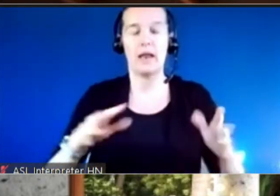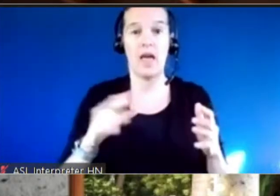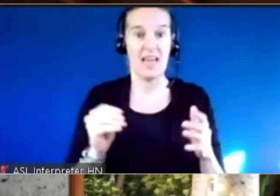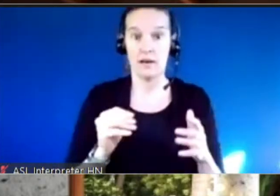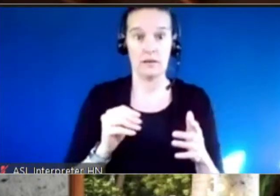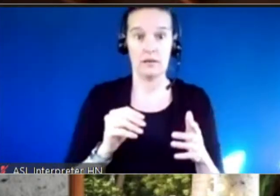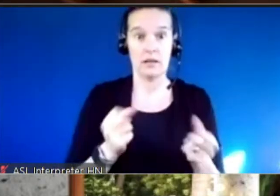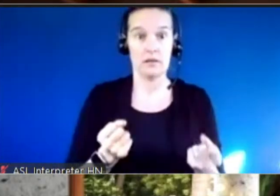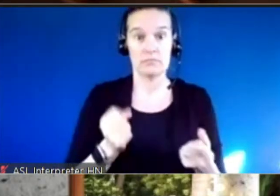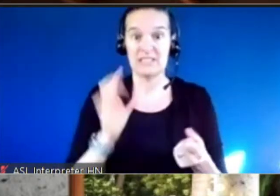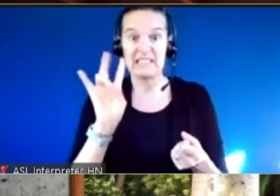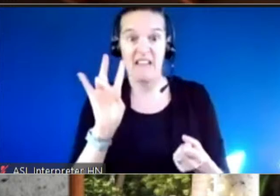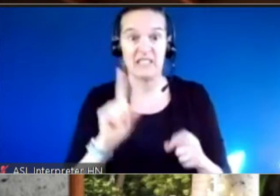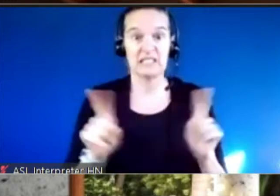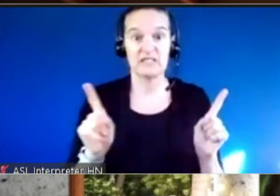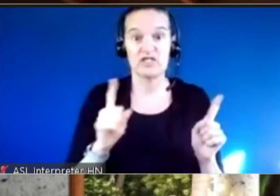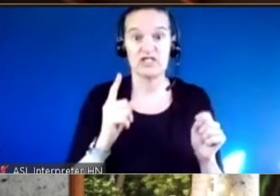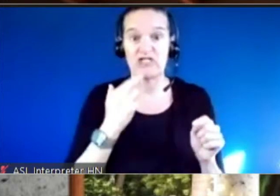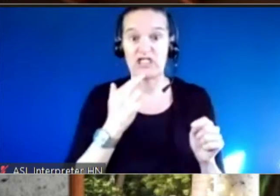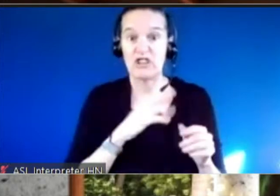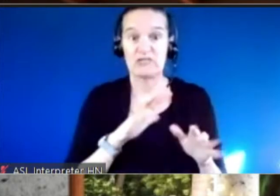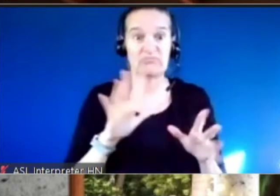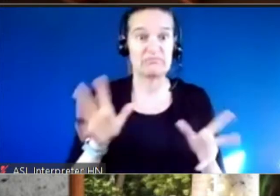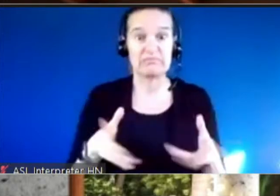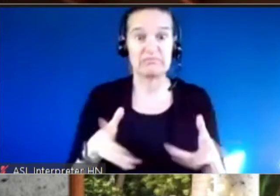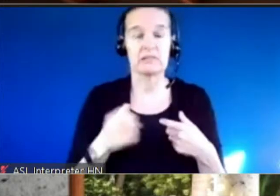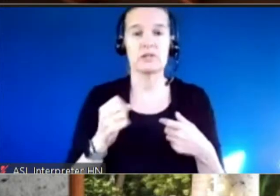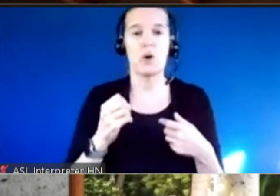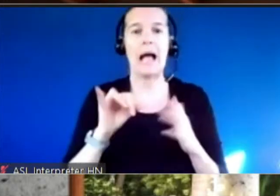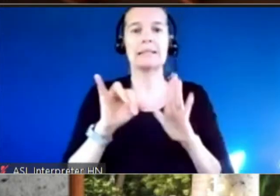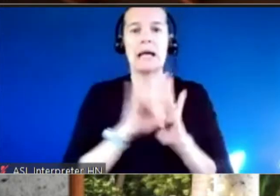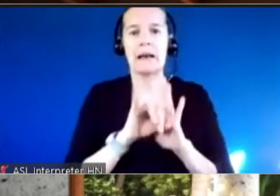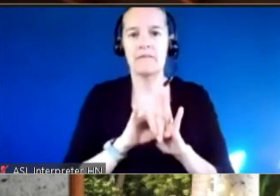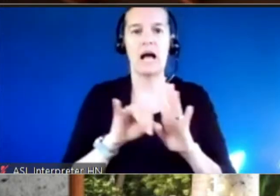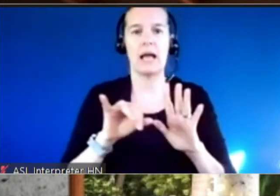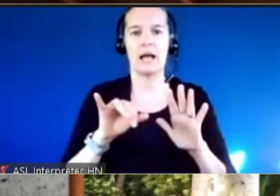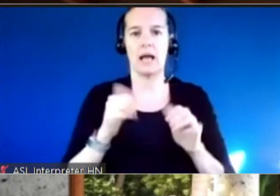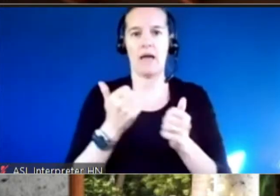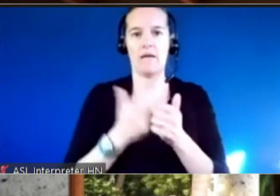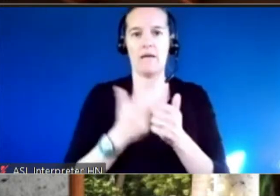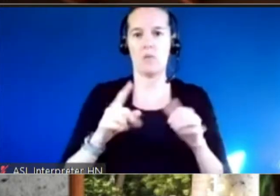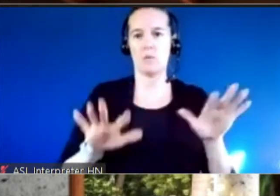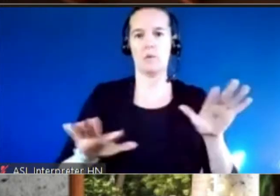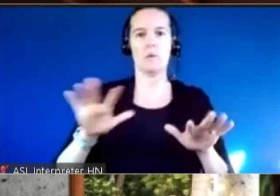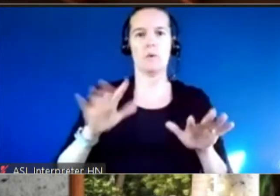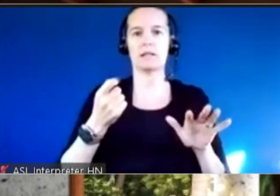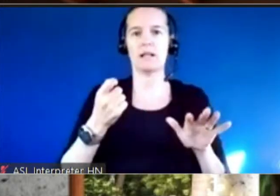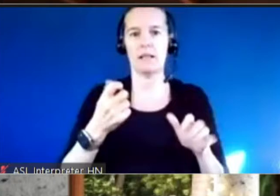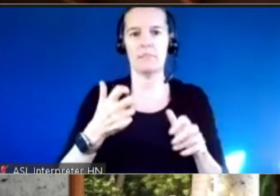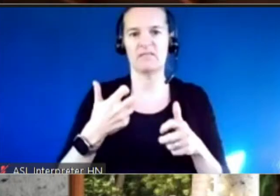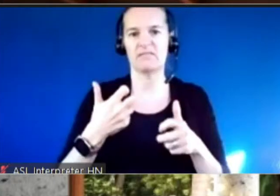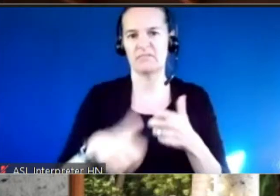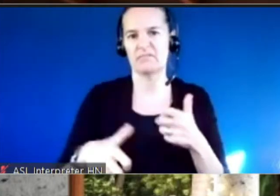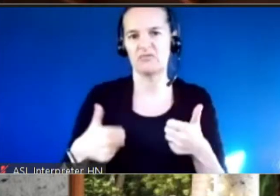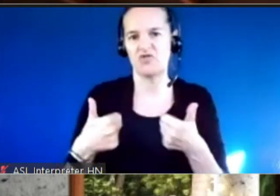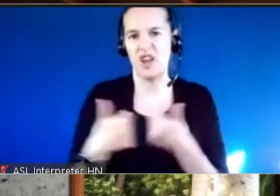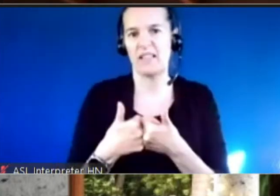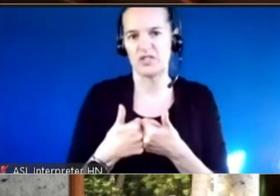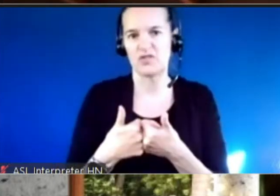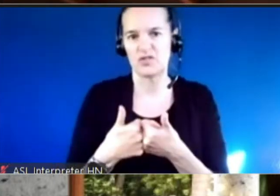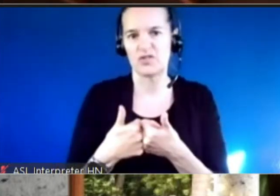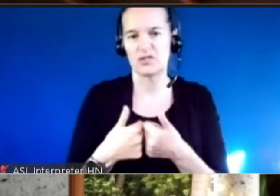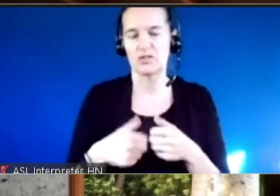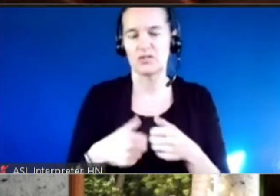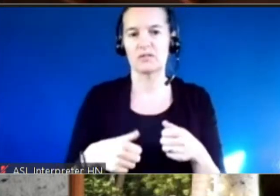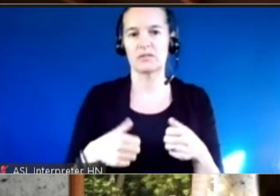able to identify that within this group of individuals has been somewhat of a challenge in